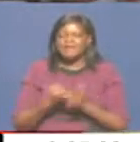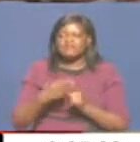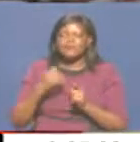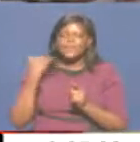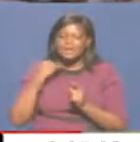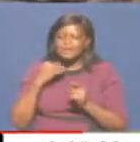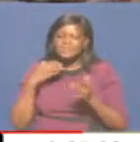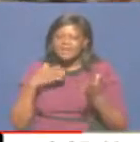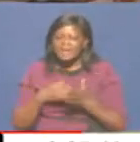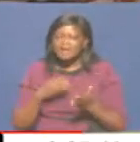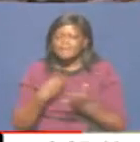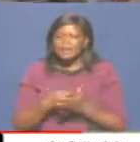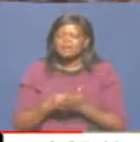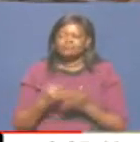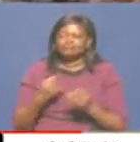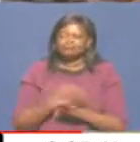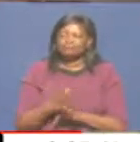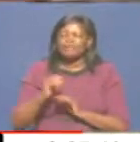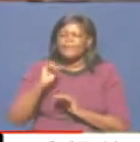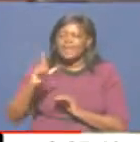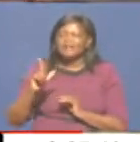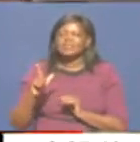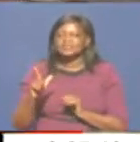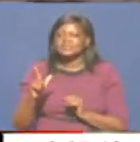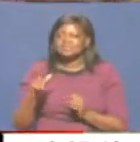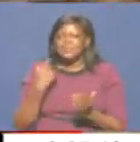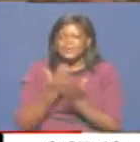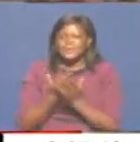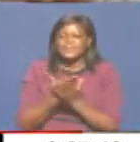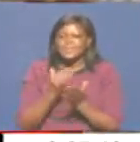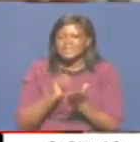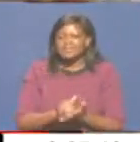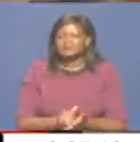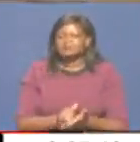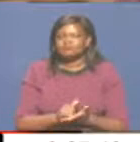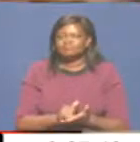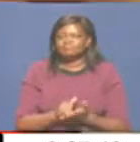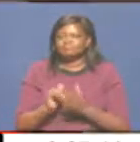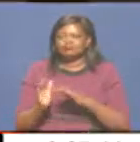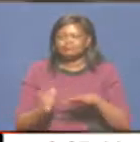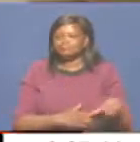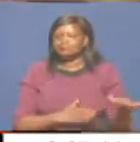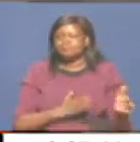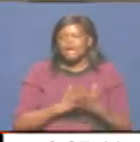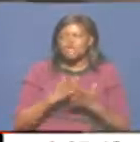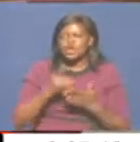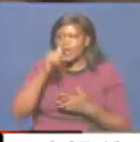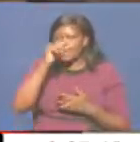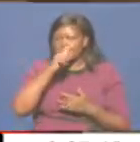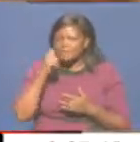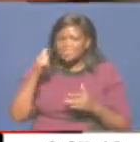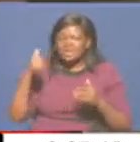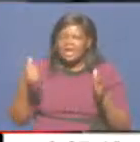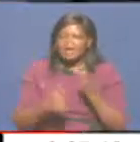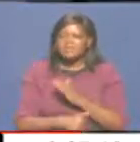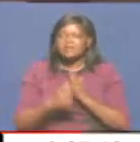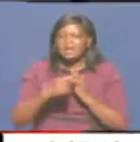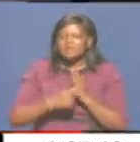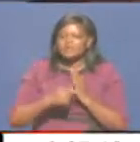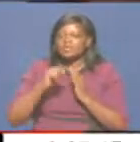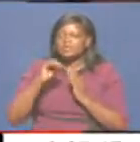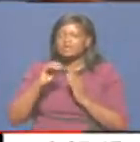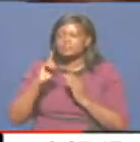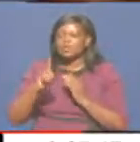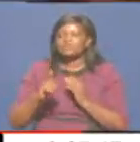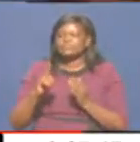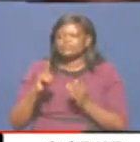Laundering Amendment Bill 2021 proposes suspending the right to privacy under Article 31 of the Constitution for